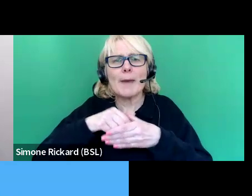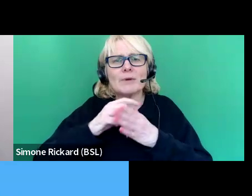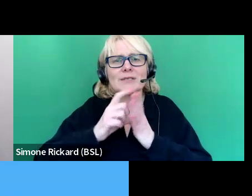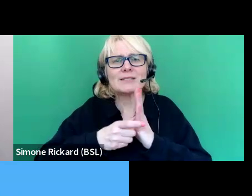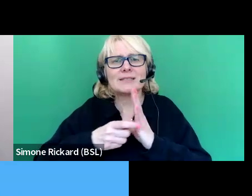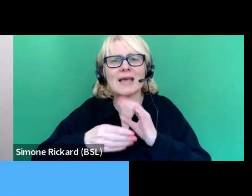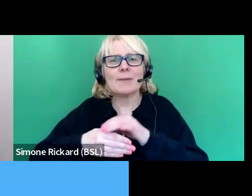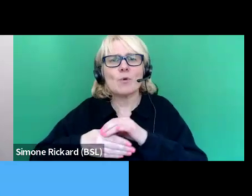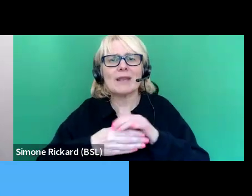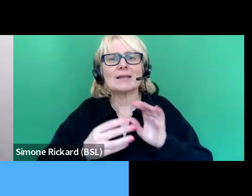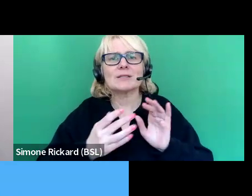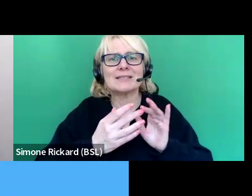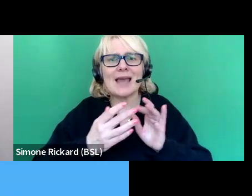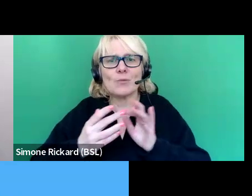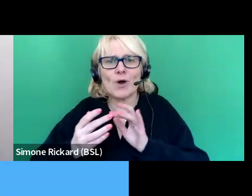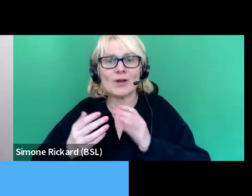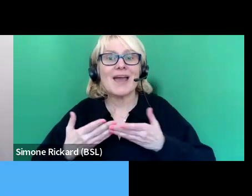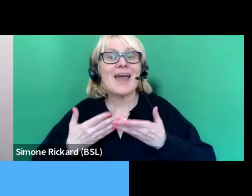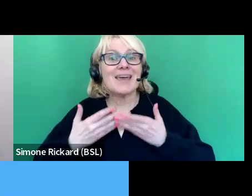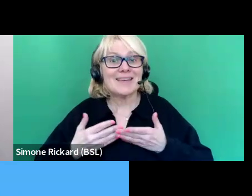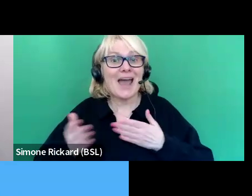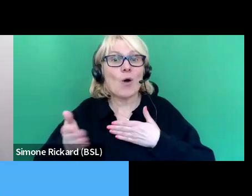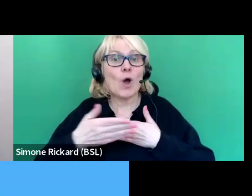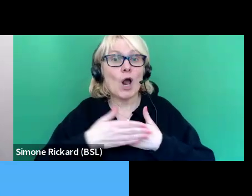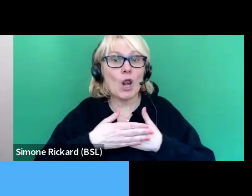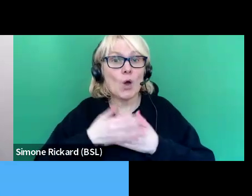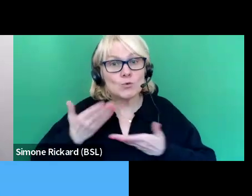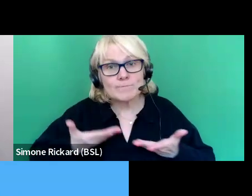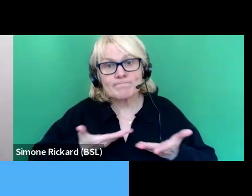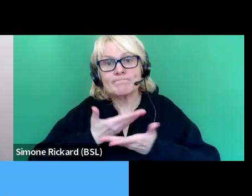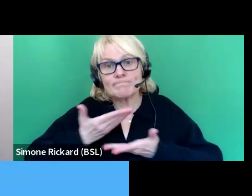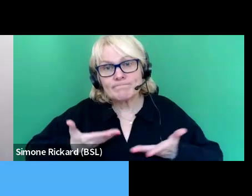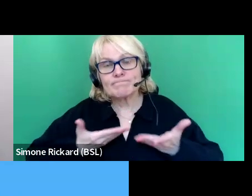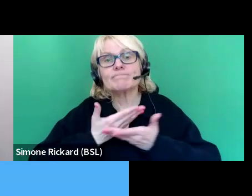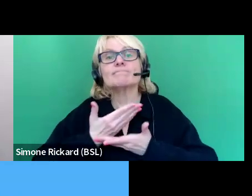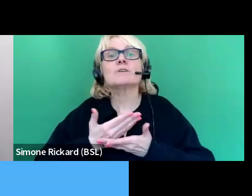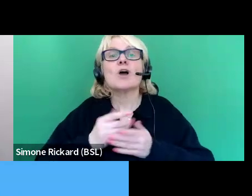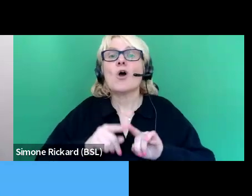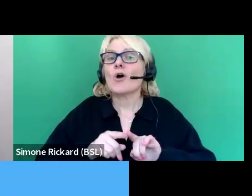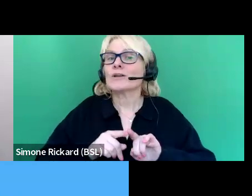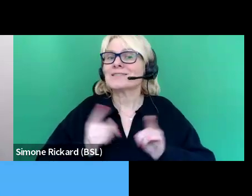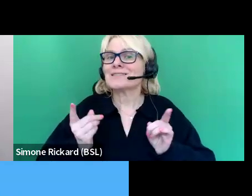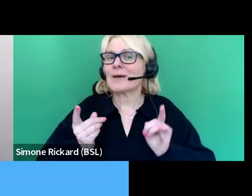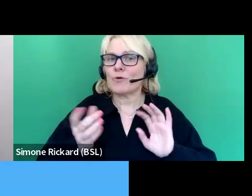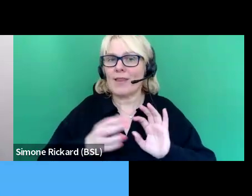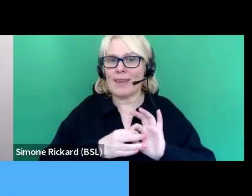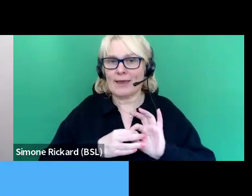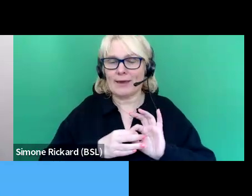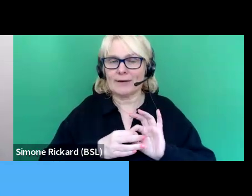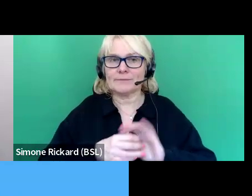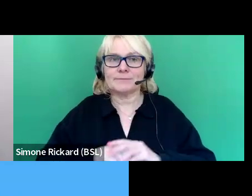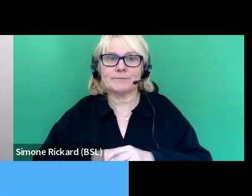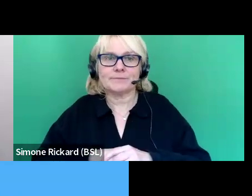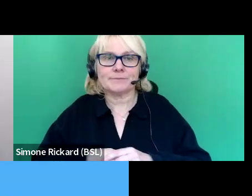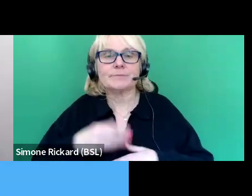Leaders Network, we'll now be having a closed discussion just as members on the separate link, which you should have received in an email. So